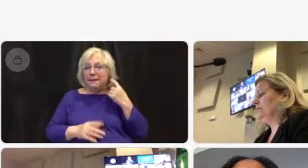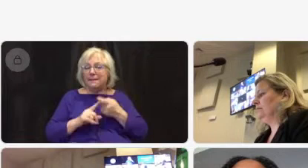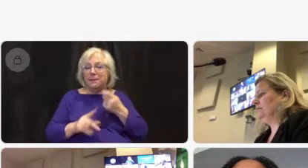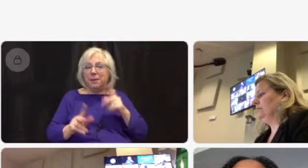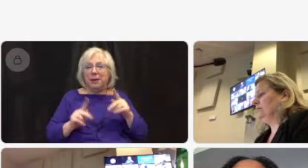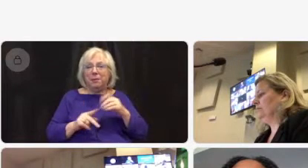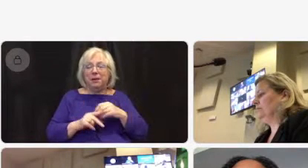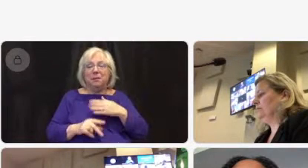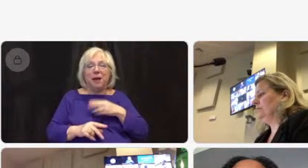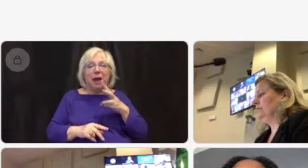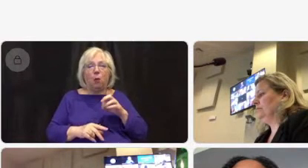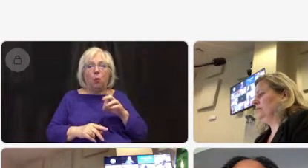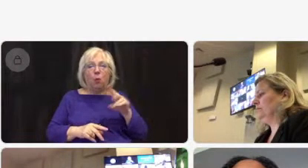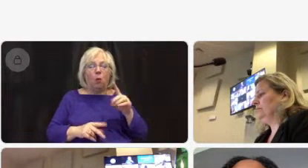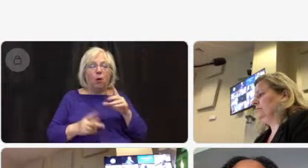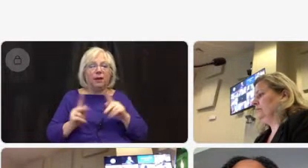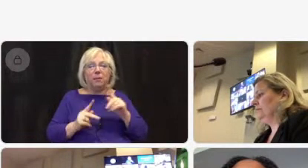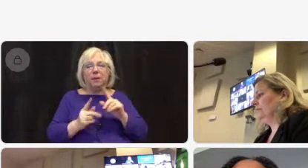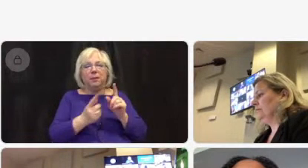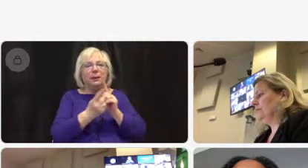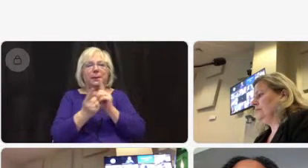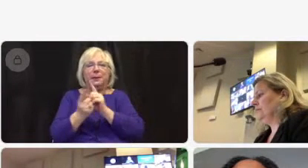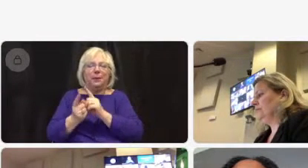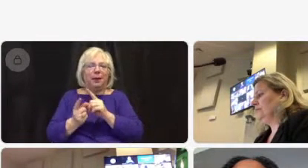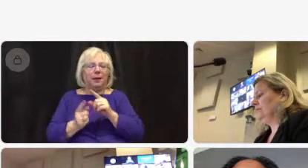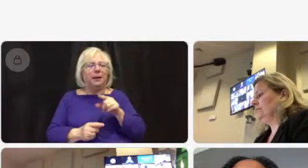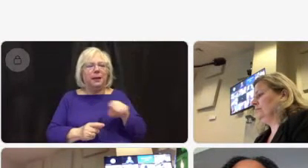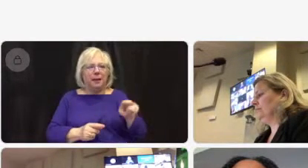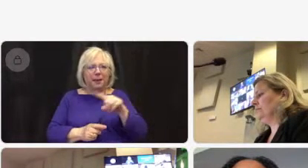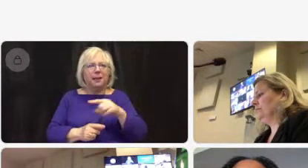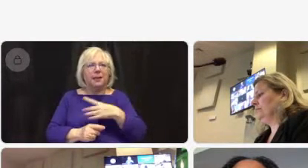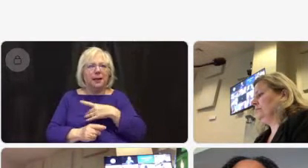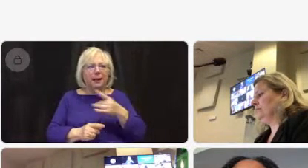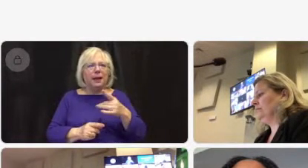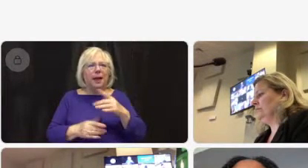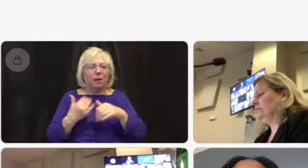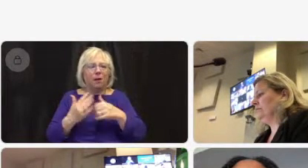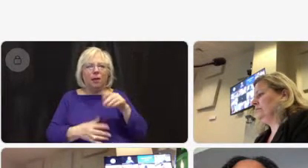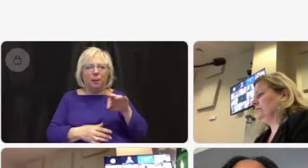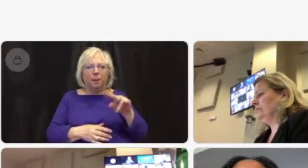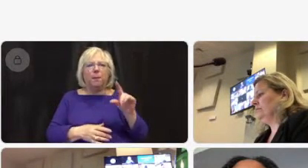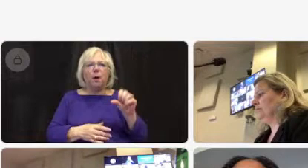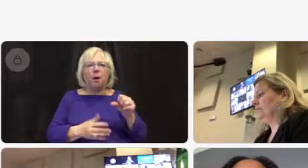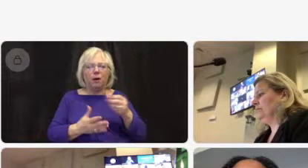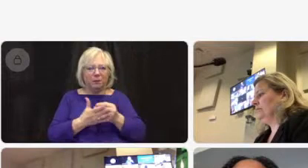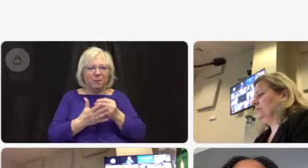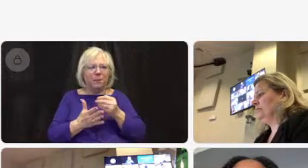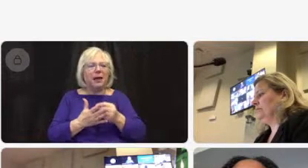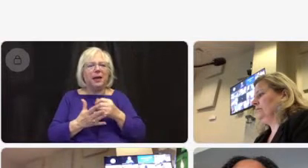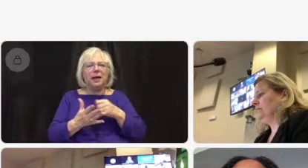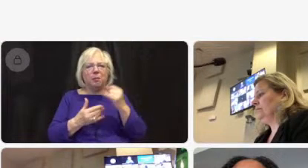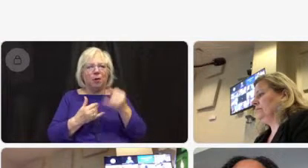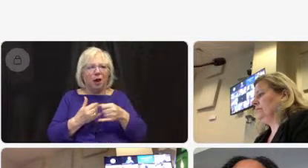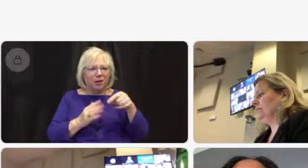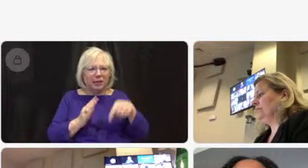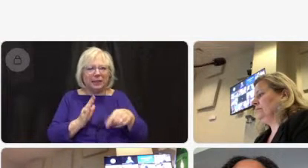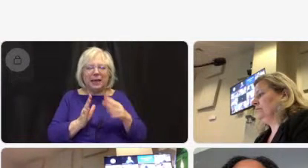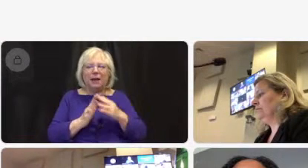people that I run into, they like all the parks money and all the projects downtown,